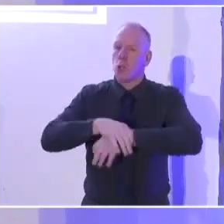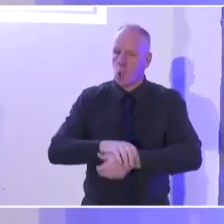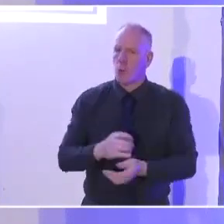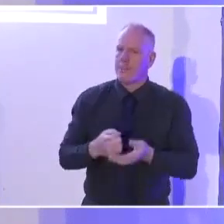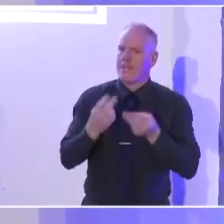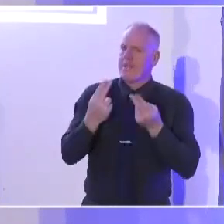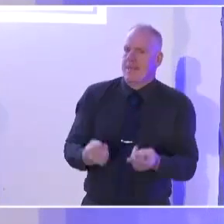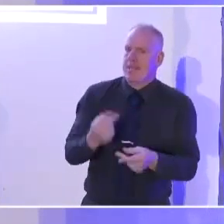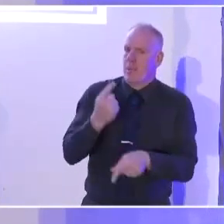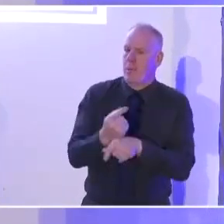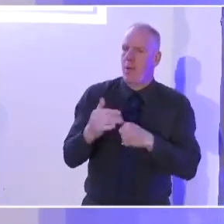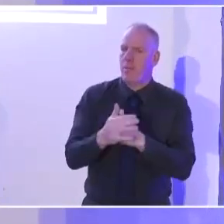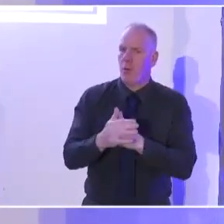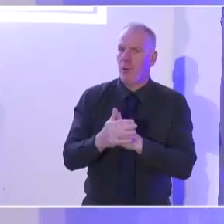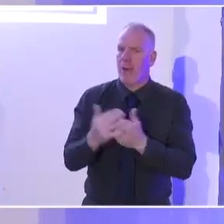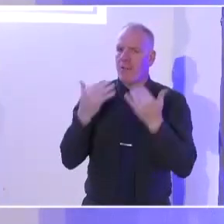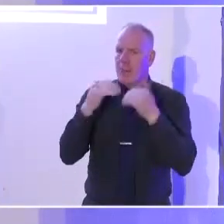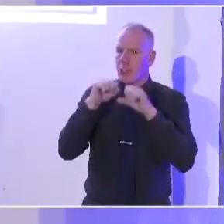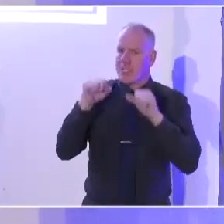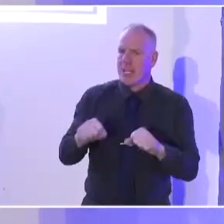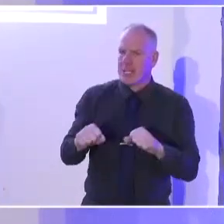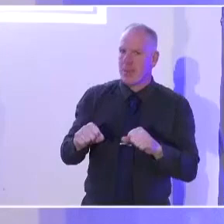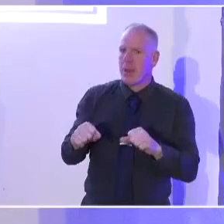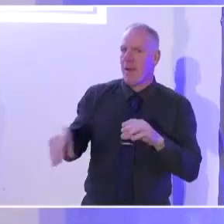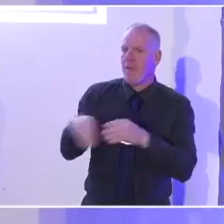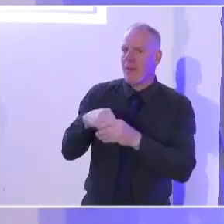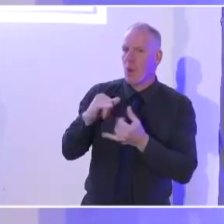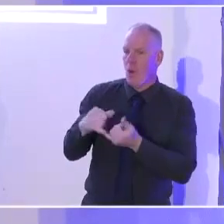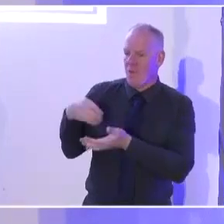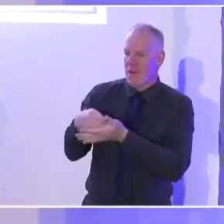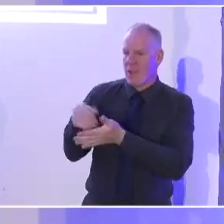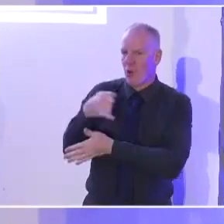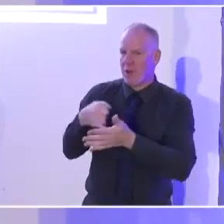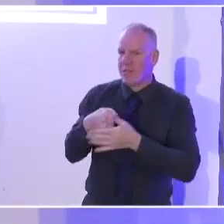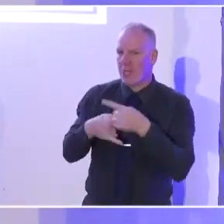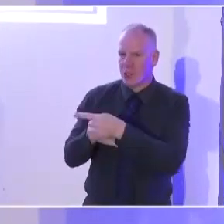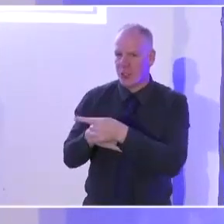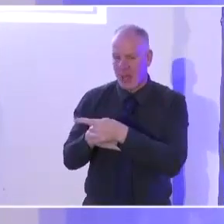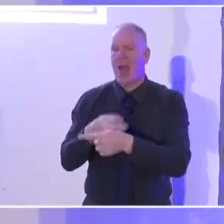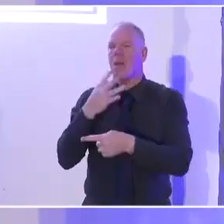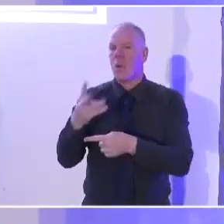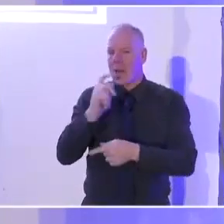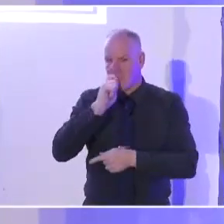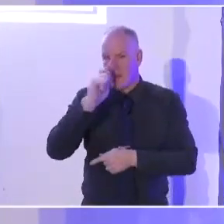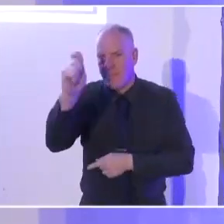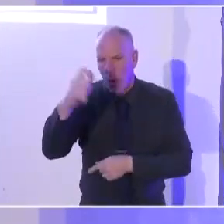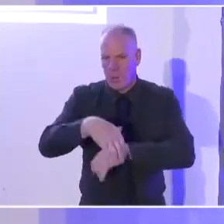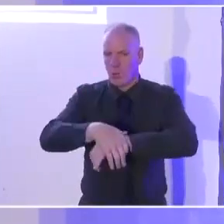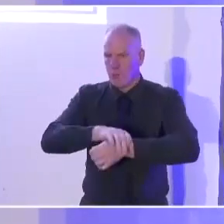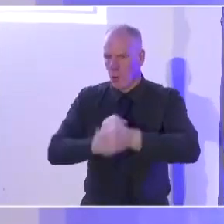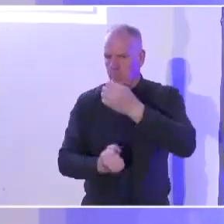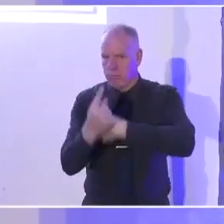for network and information systems for financial entities. And again, there's going to be obligations to report security